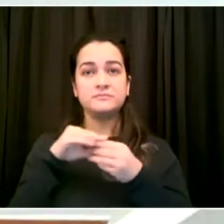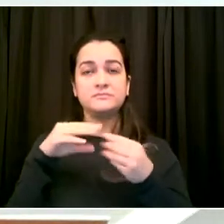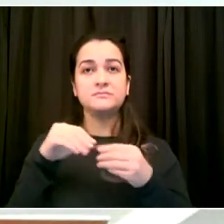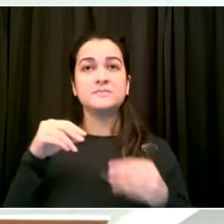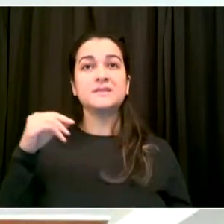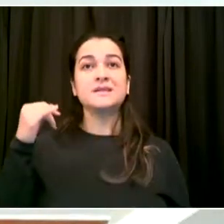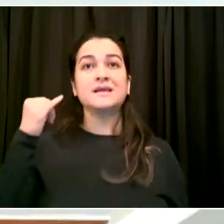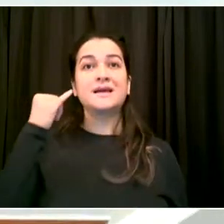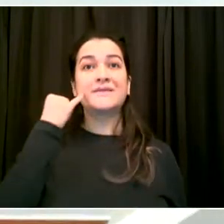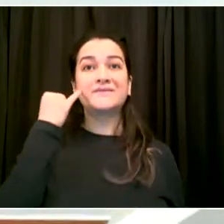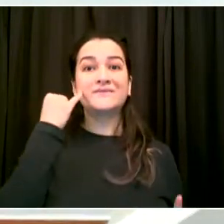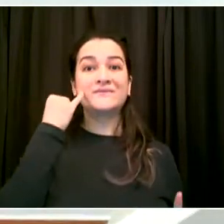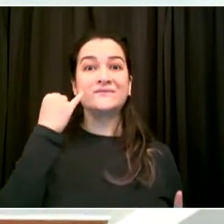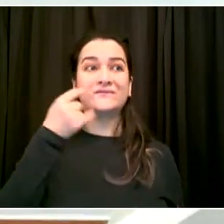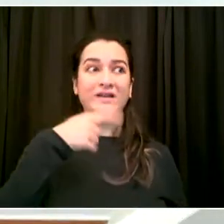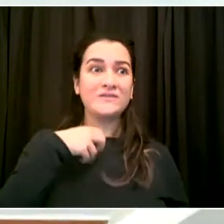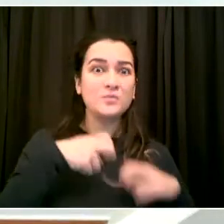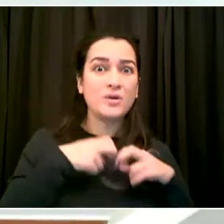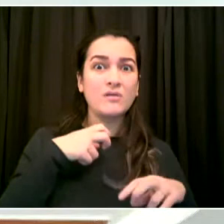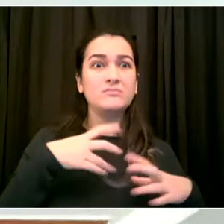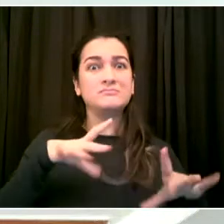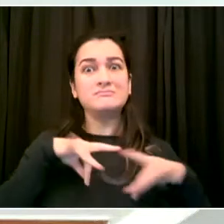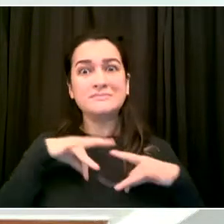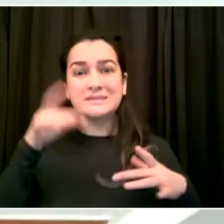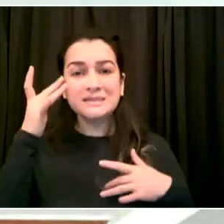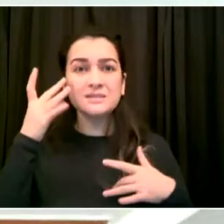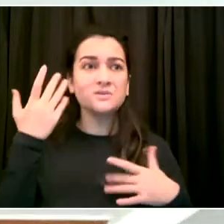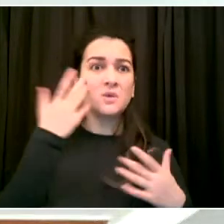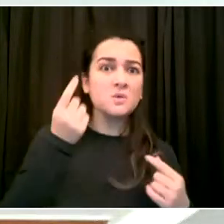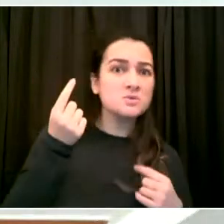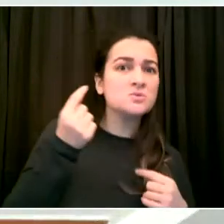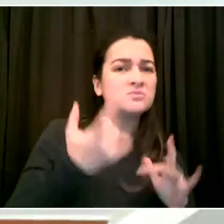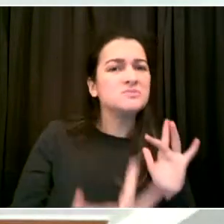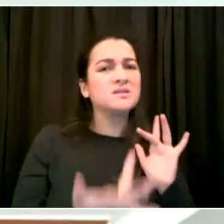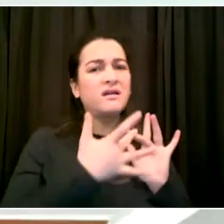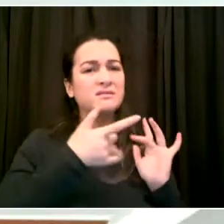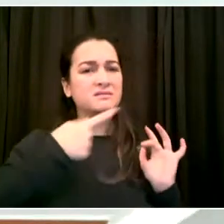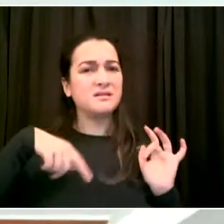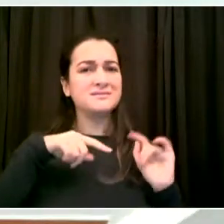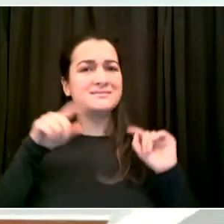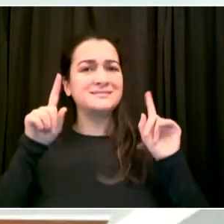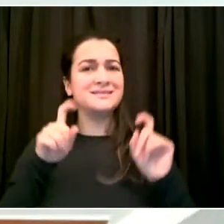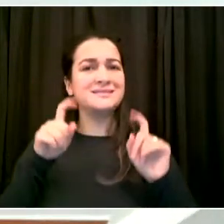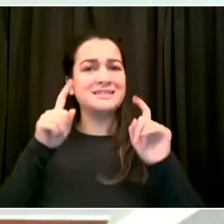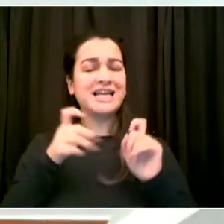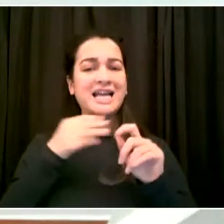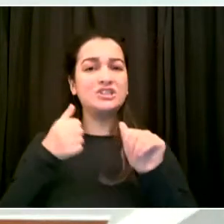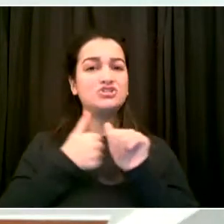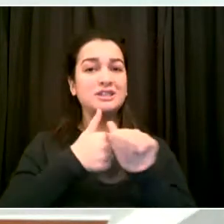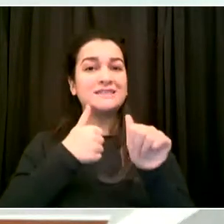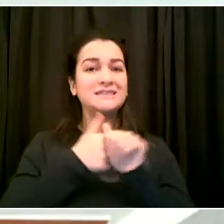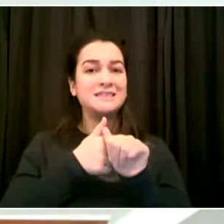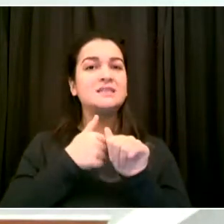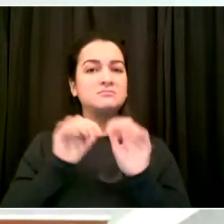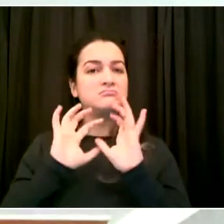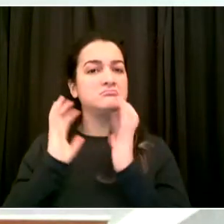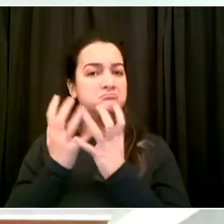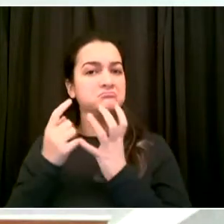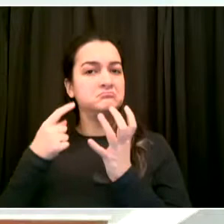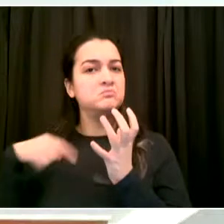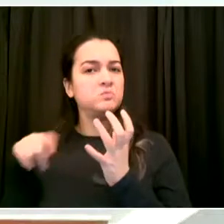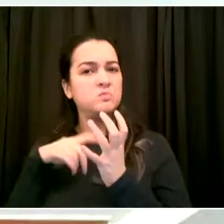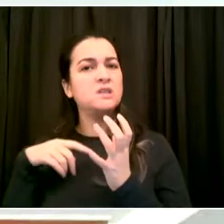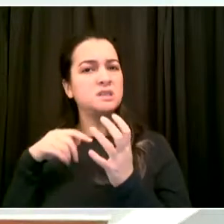Trace, as we're seeing the number of cases come down, we're continuing to reach a higher proportion of every single new case than any